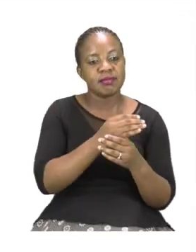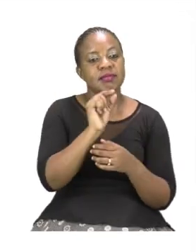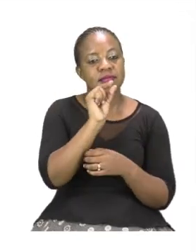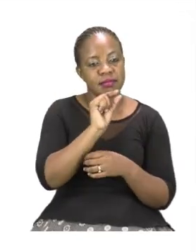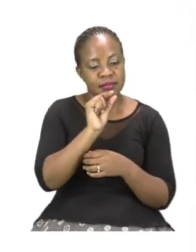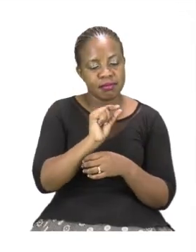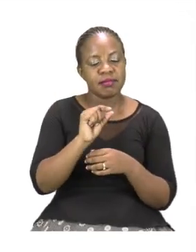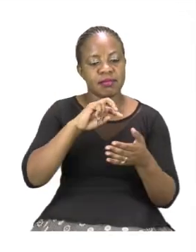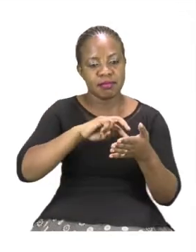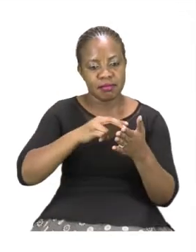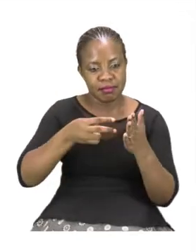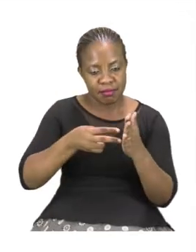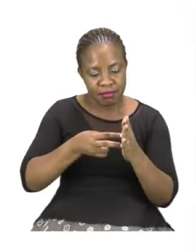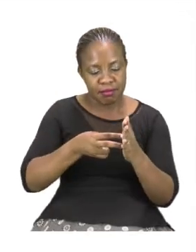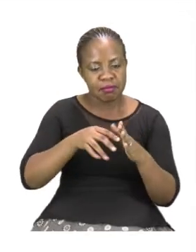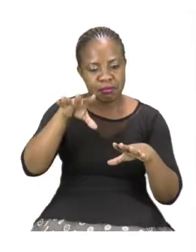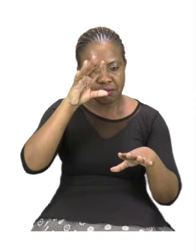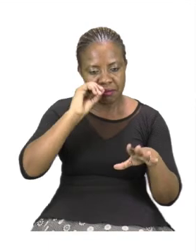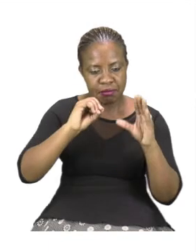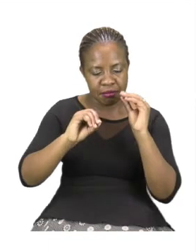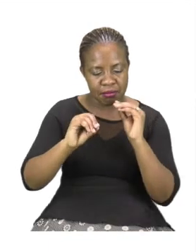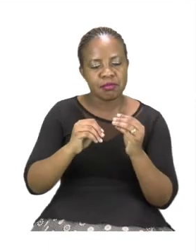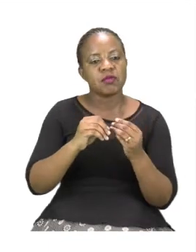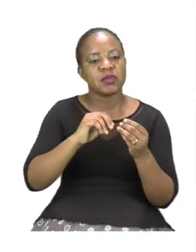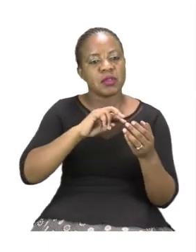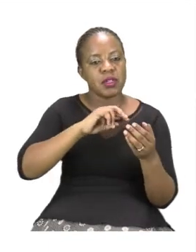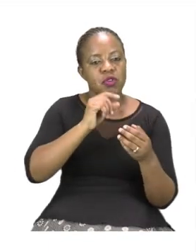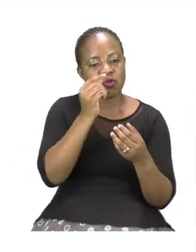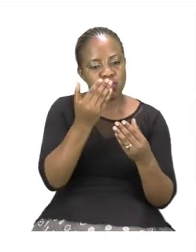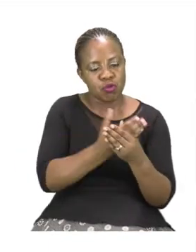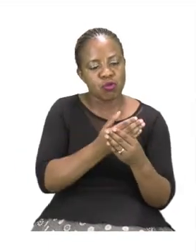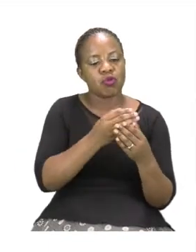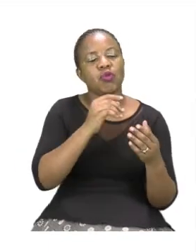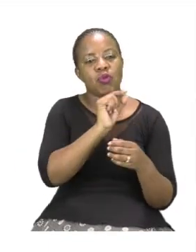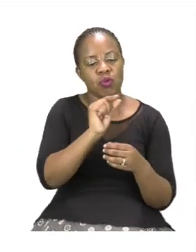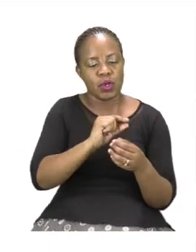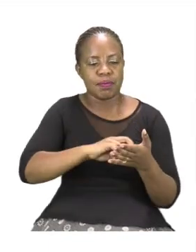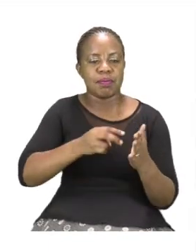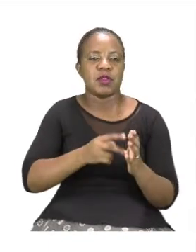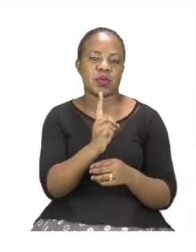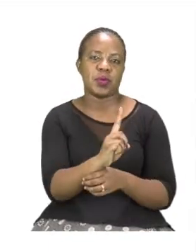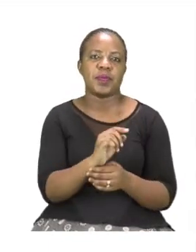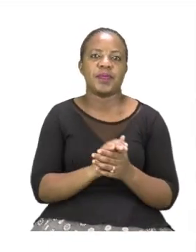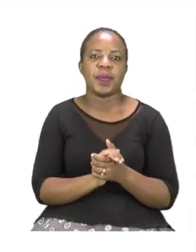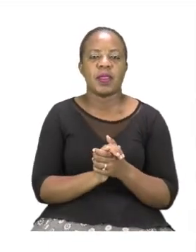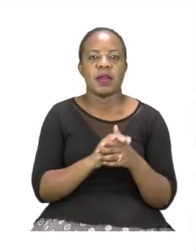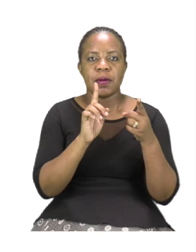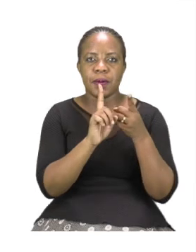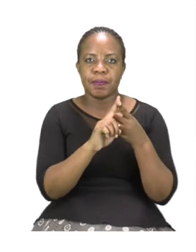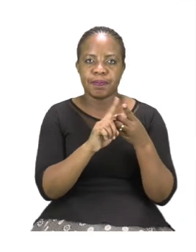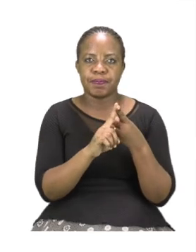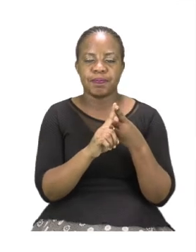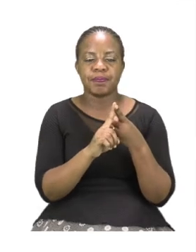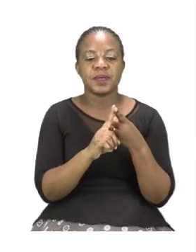words and the meaning of those words. Let's read our vocabulary words. Please